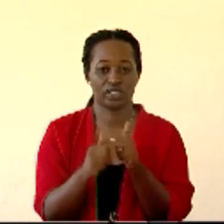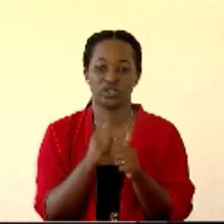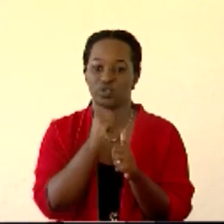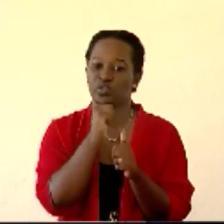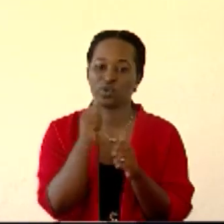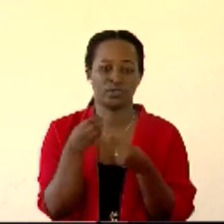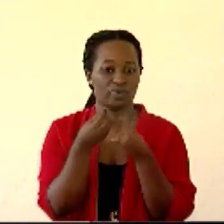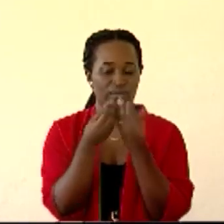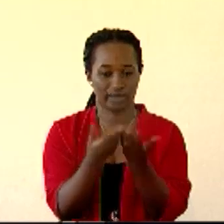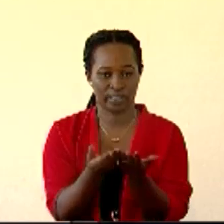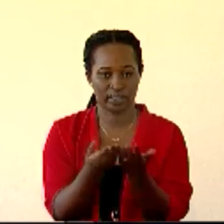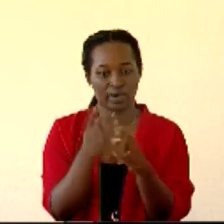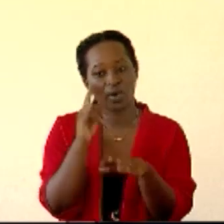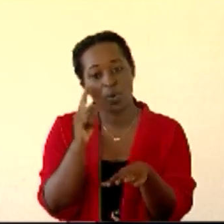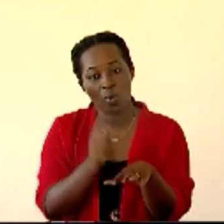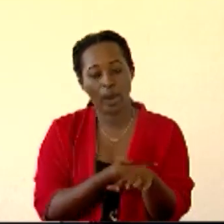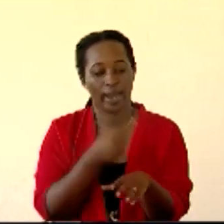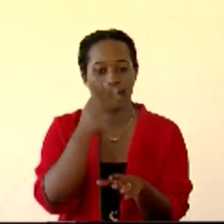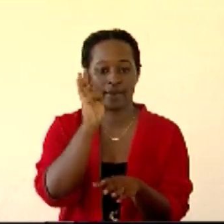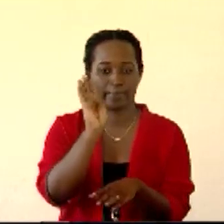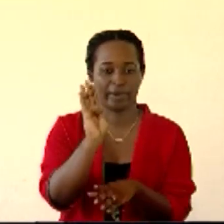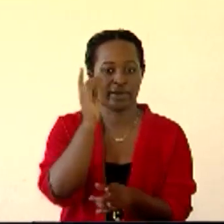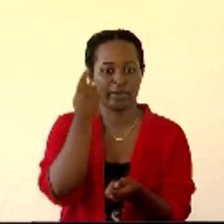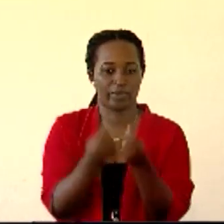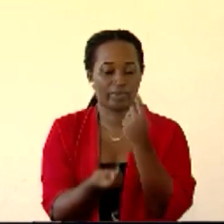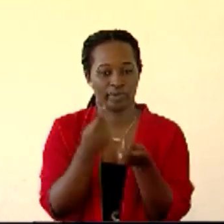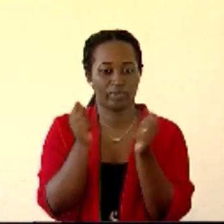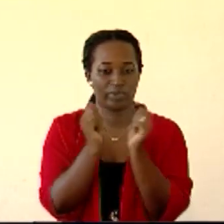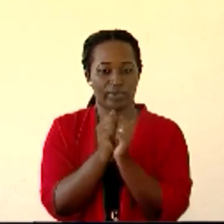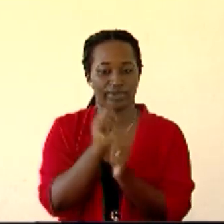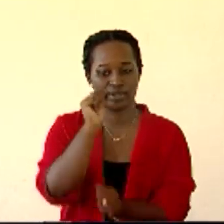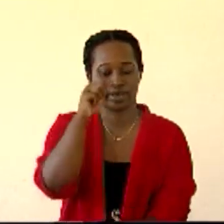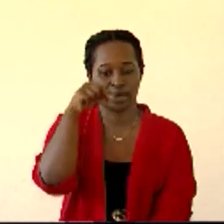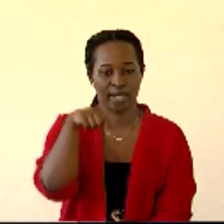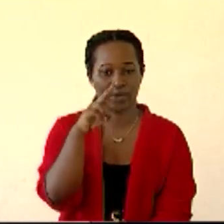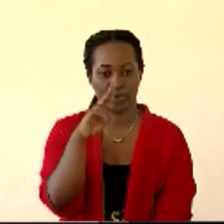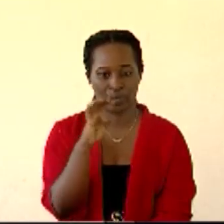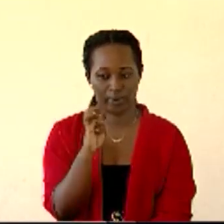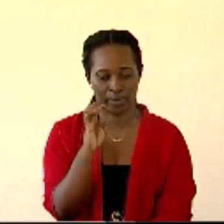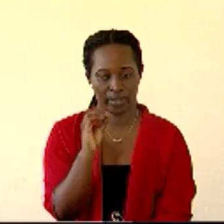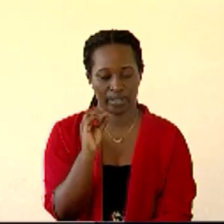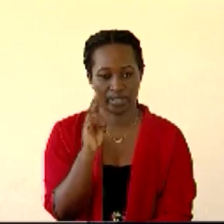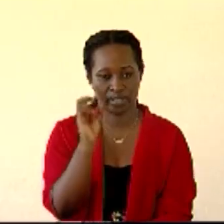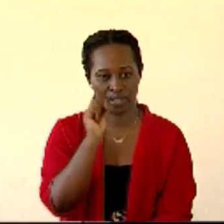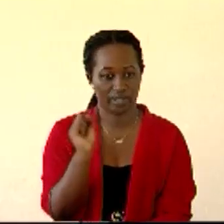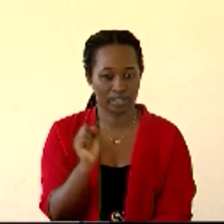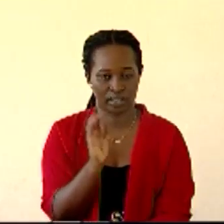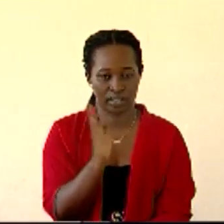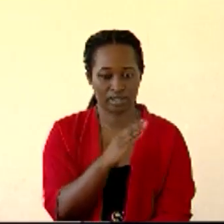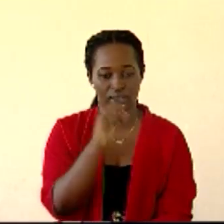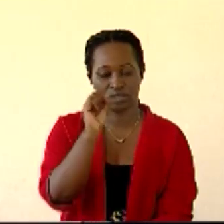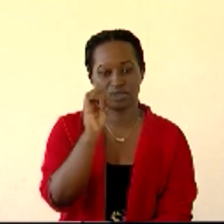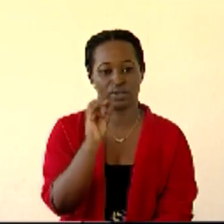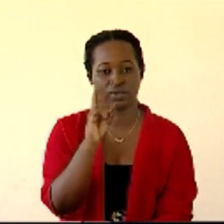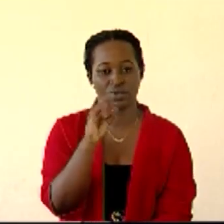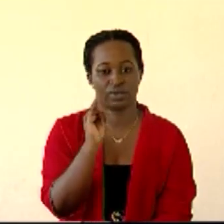indicated. When B was boiled with aqueous sodium hydroxide, this compound B was boiled